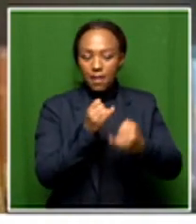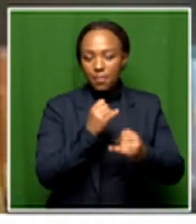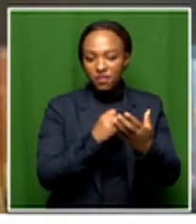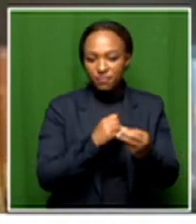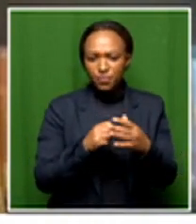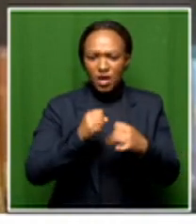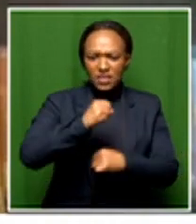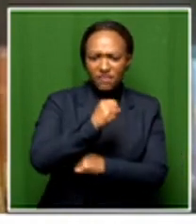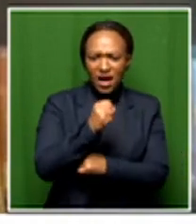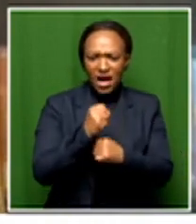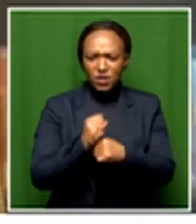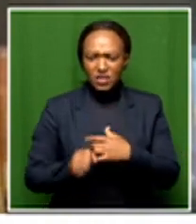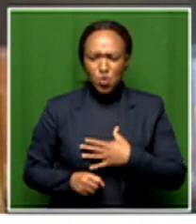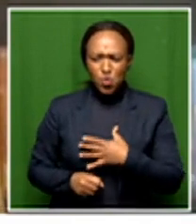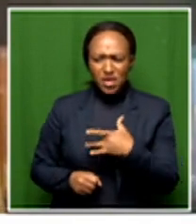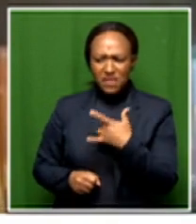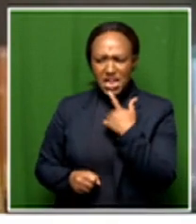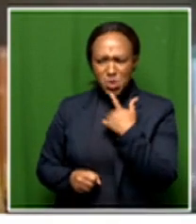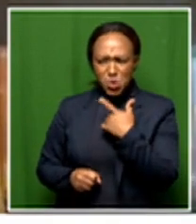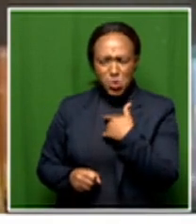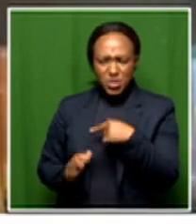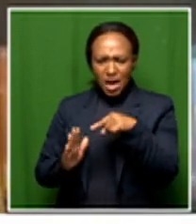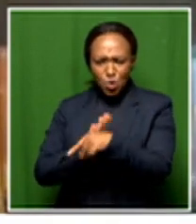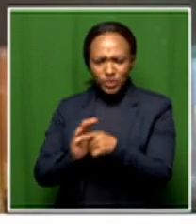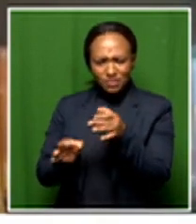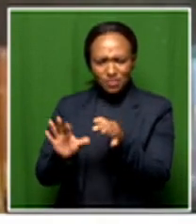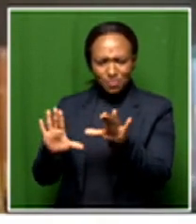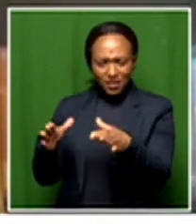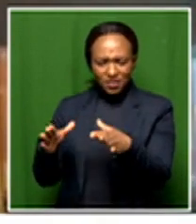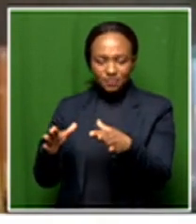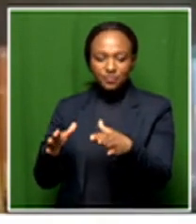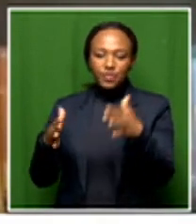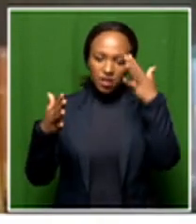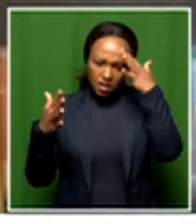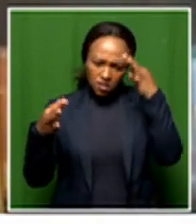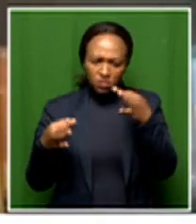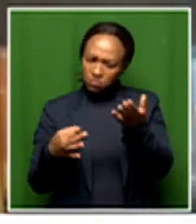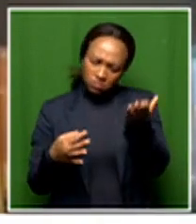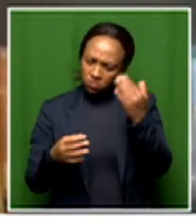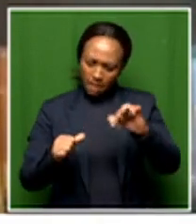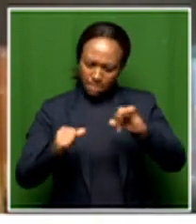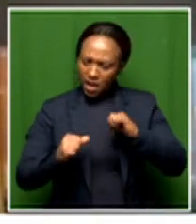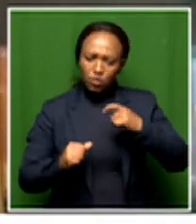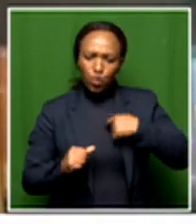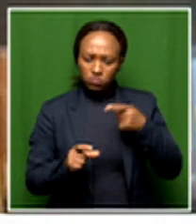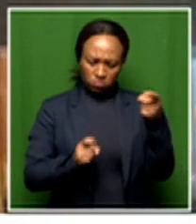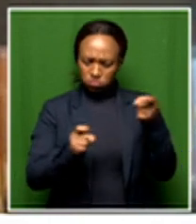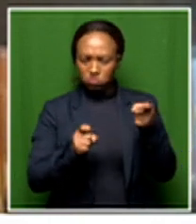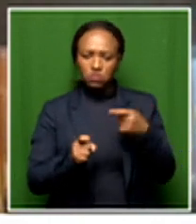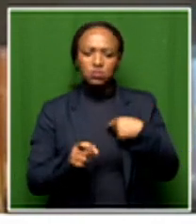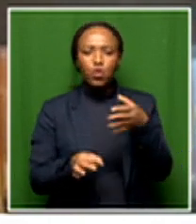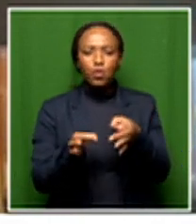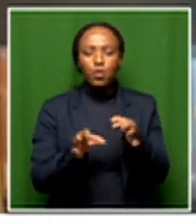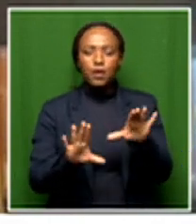DA felt that they were losing their party. So what did they do? They decided that they want to take back their party. That's when we began